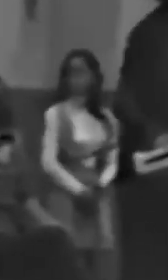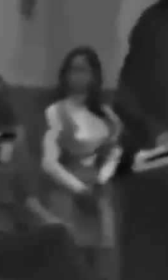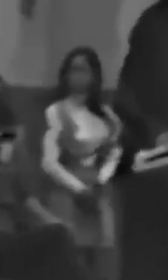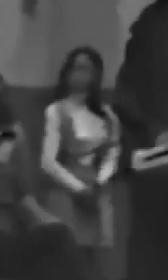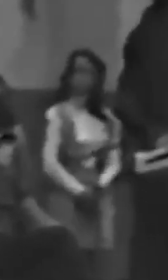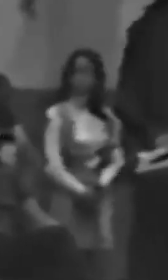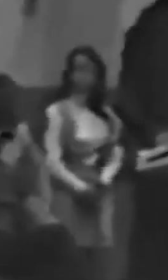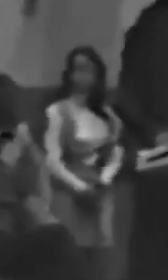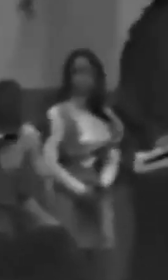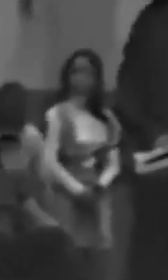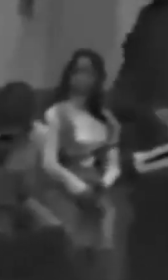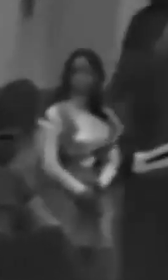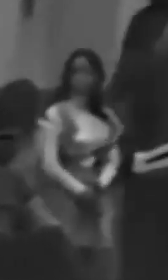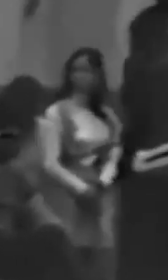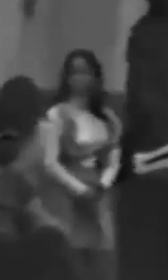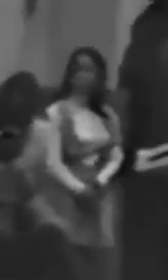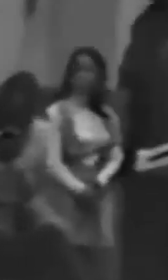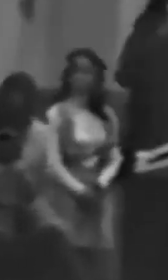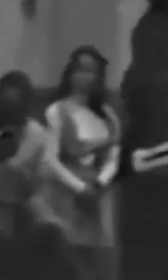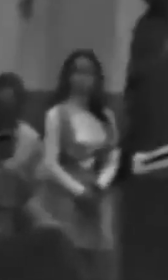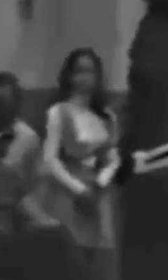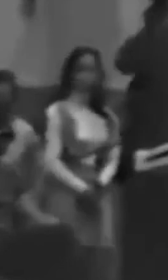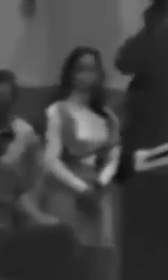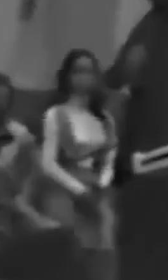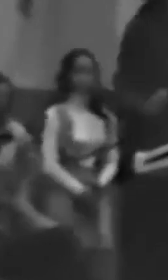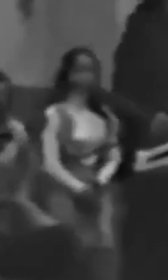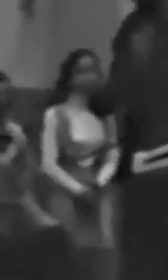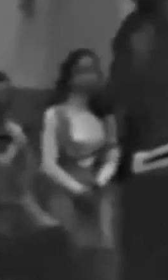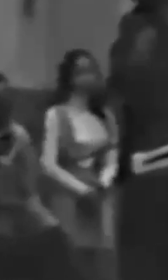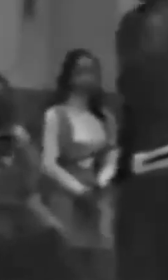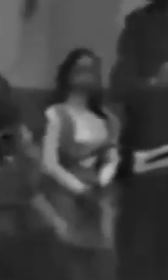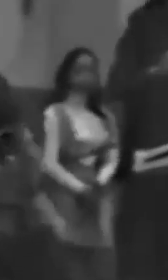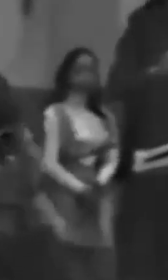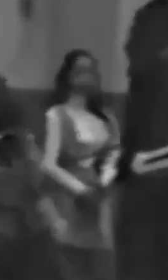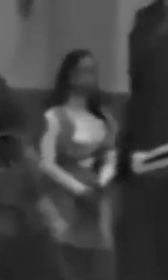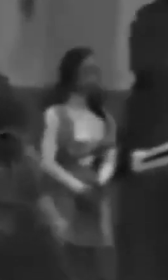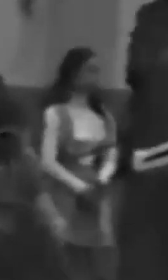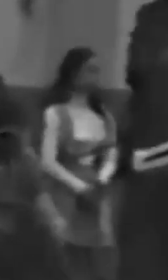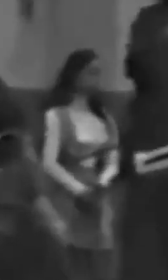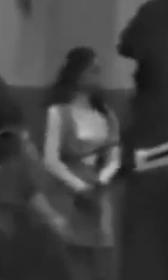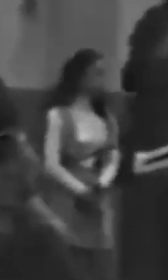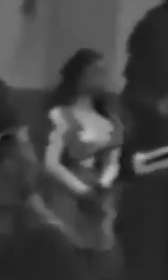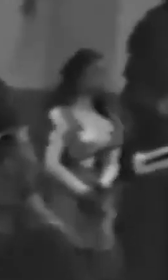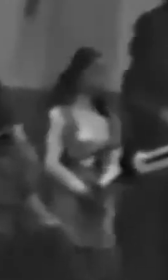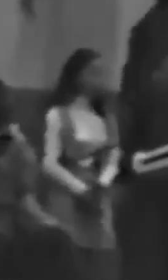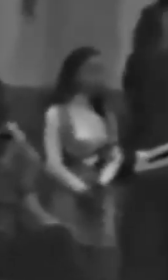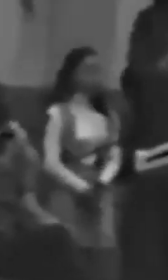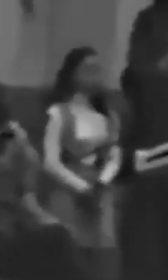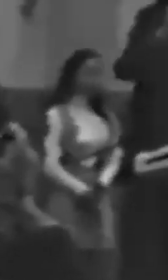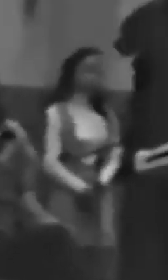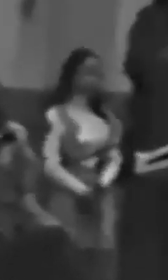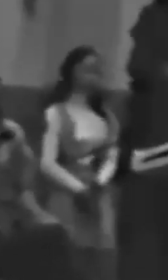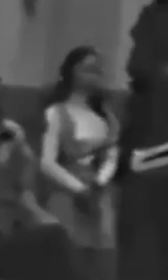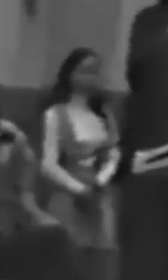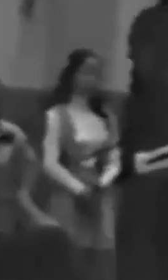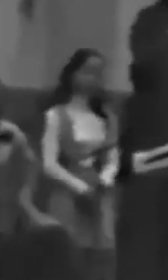investigative commission confirmed that Hanrahan definitely had something to do with ordering the attack, which led to